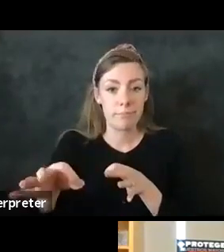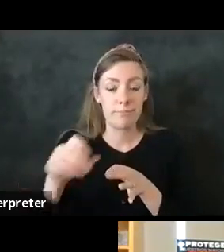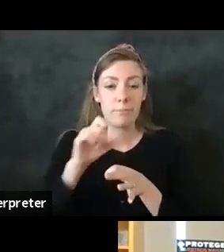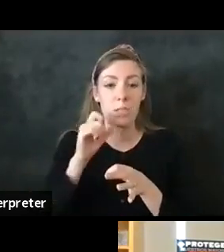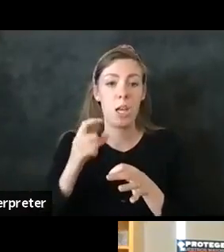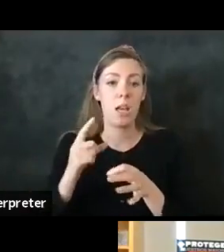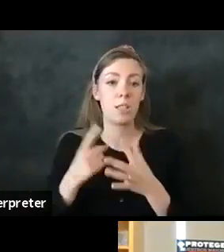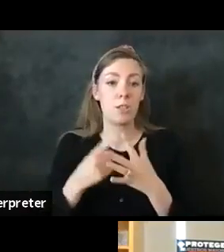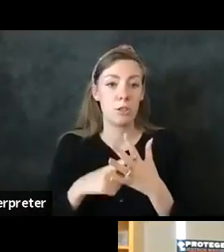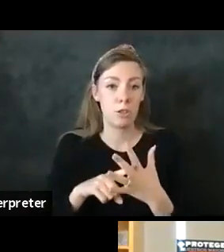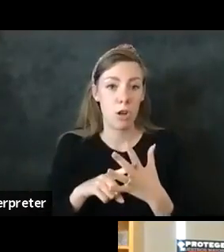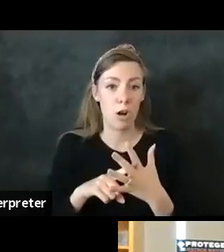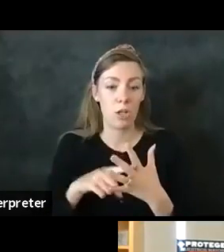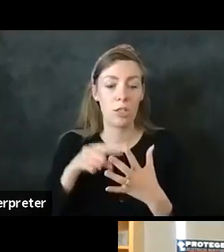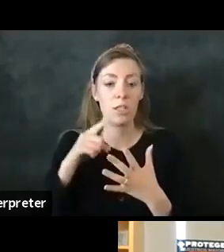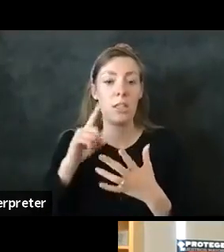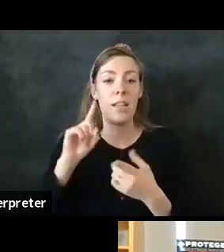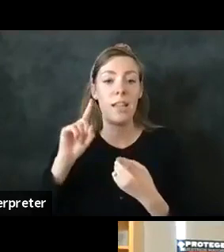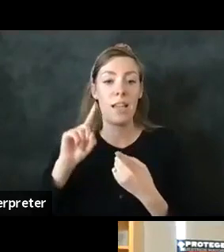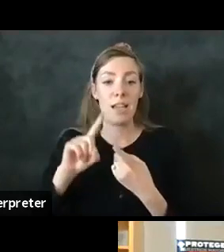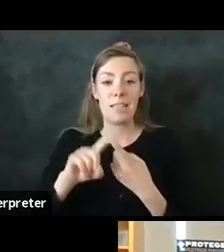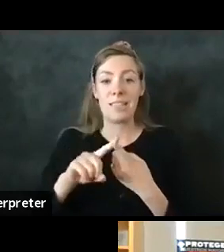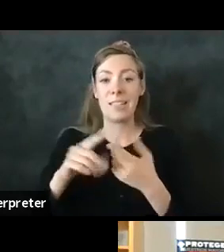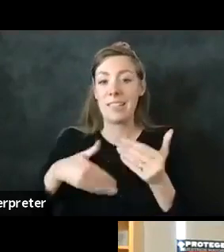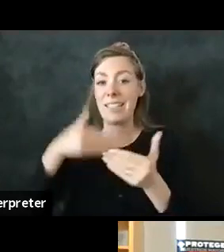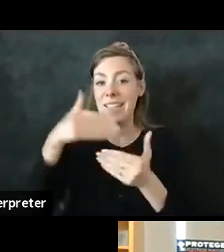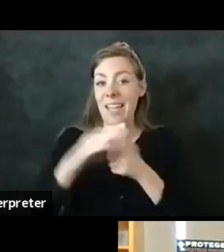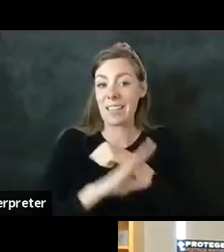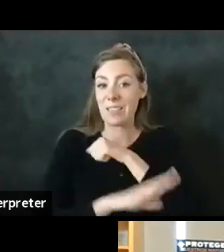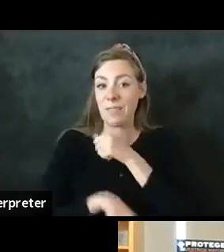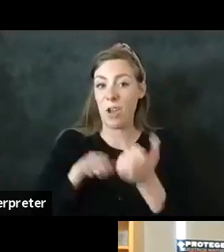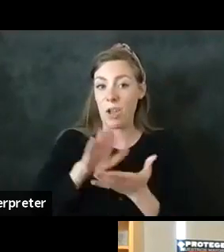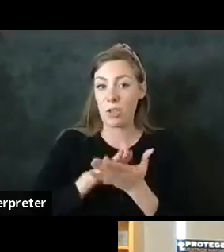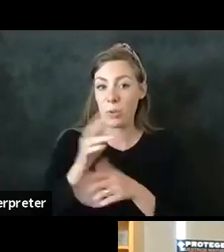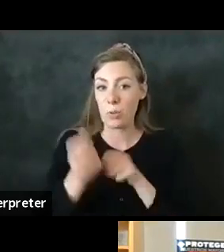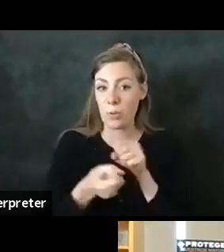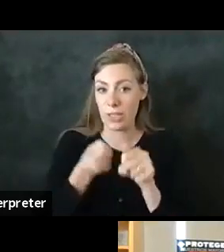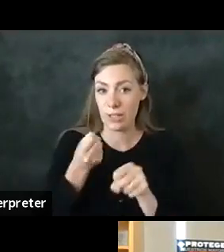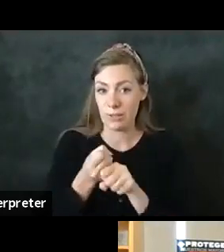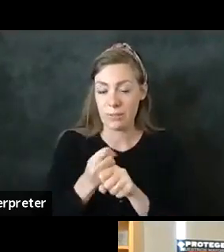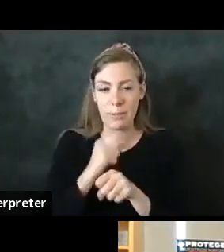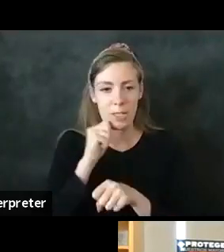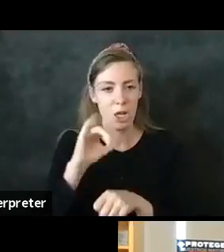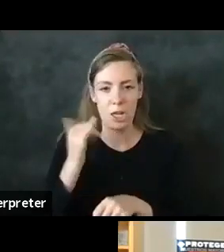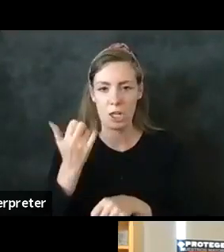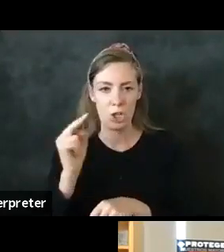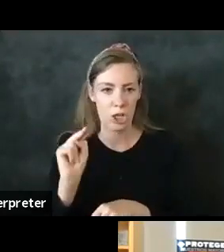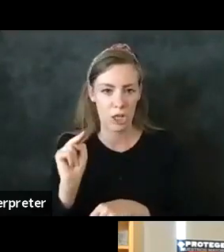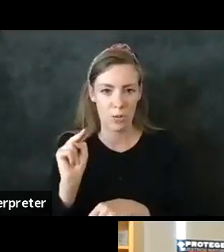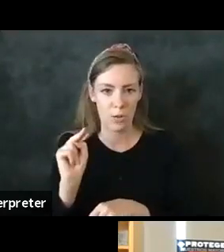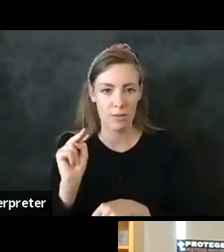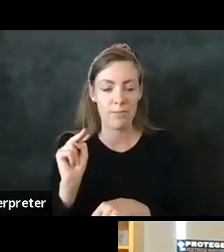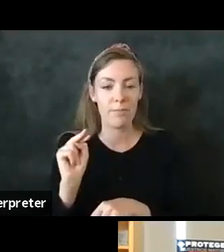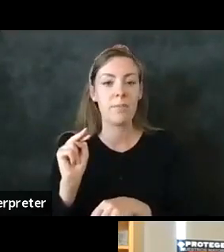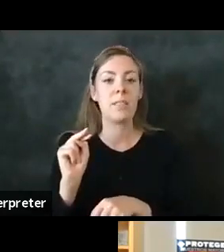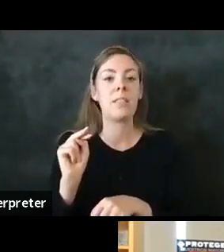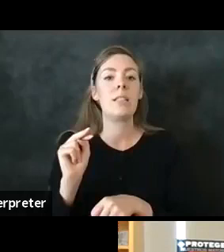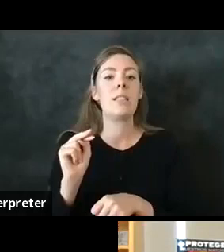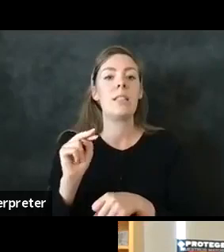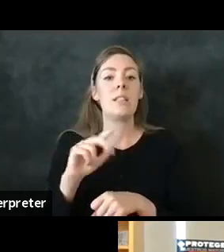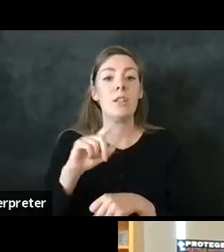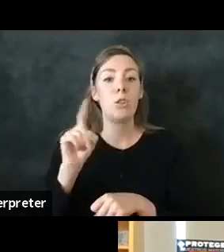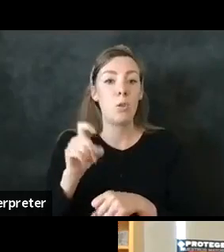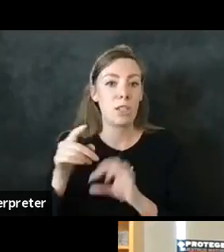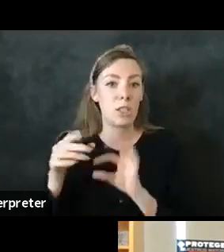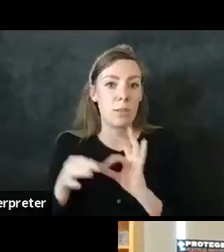effect for the school year starting next fall, but not in January. Then there's the question of vaccines for children 5 to